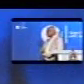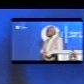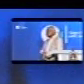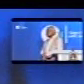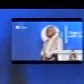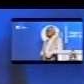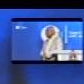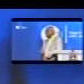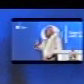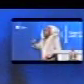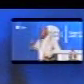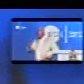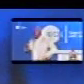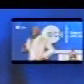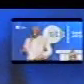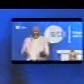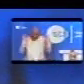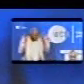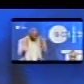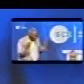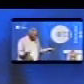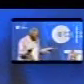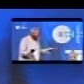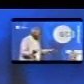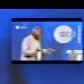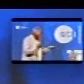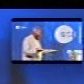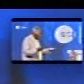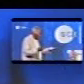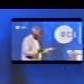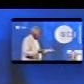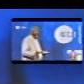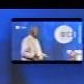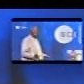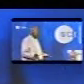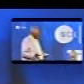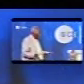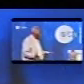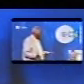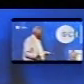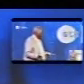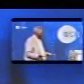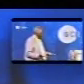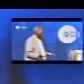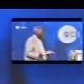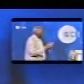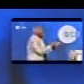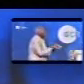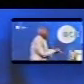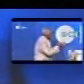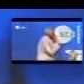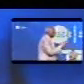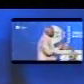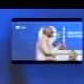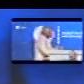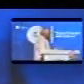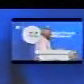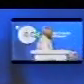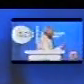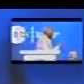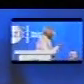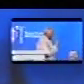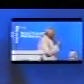that knows who you are, and they you know hear, your action, you wonder, and they know and your character, they